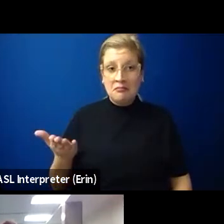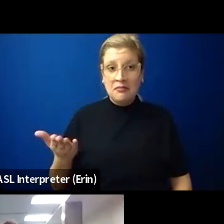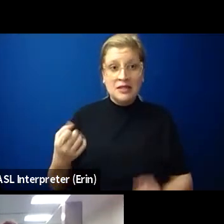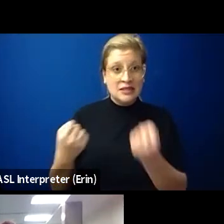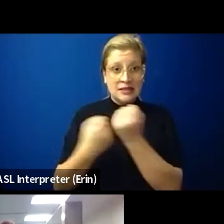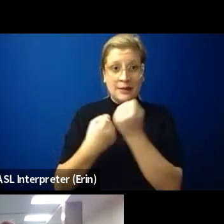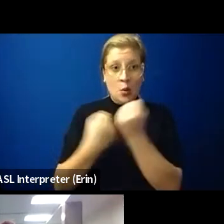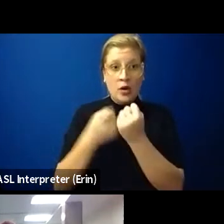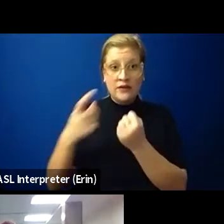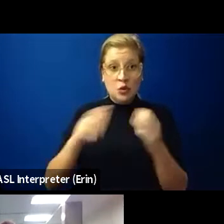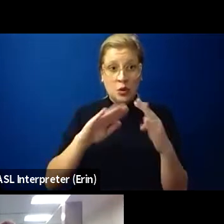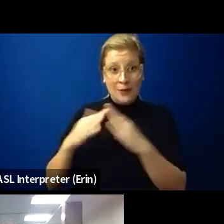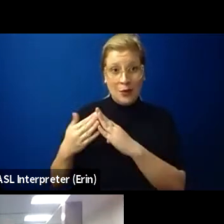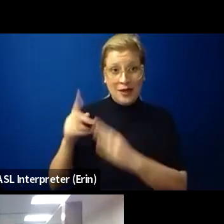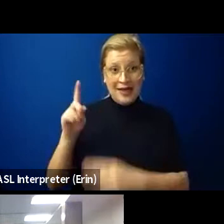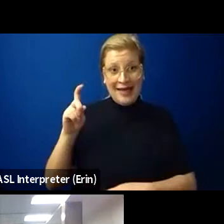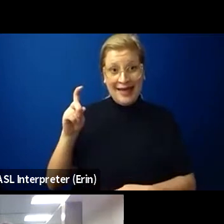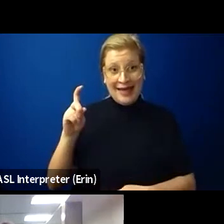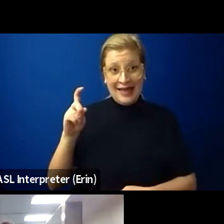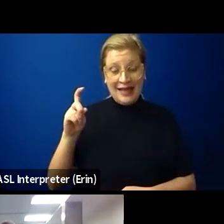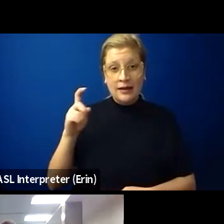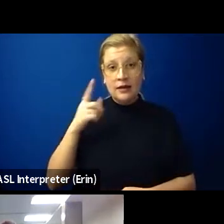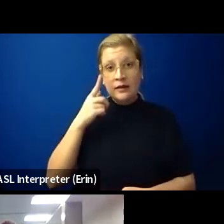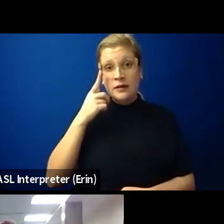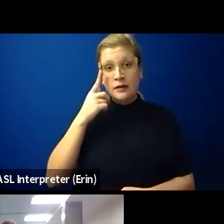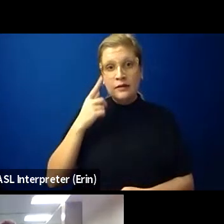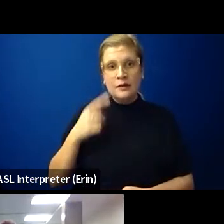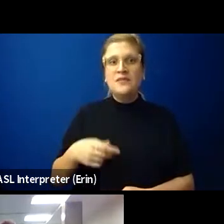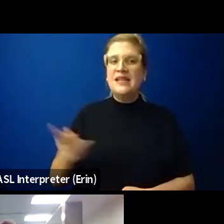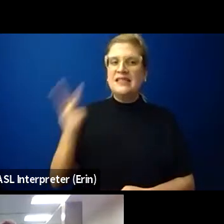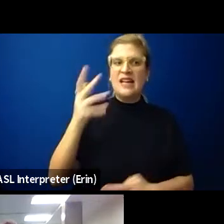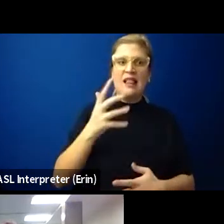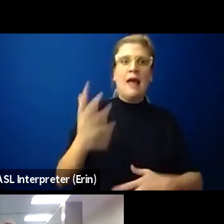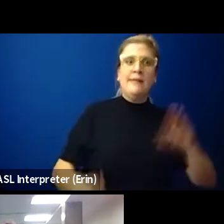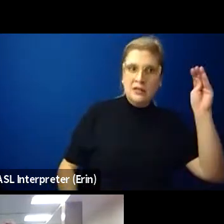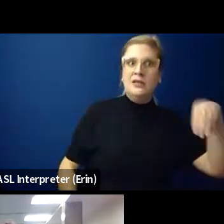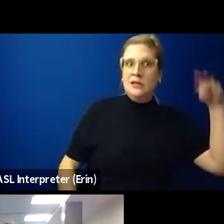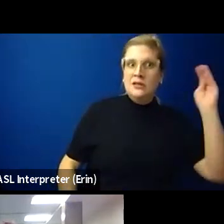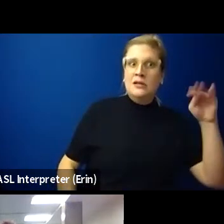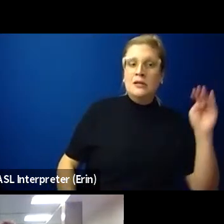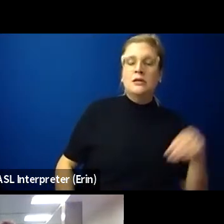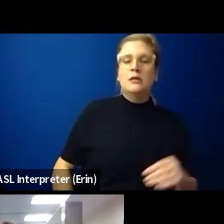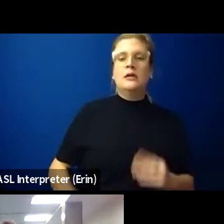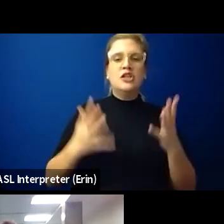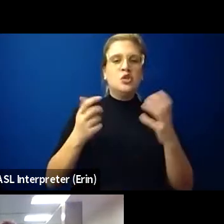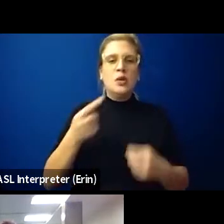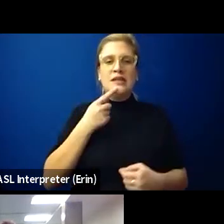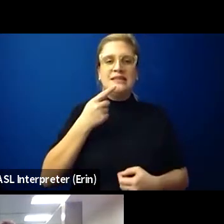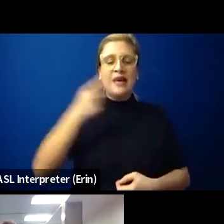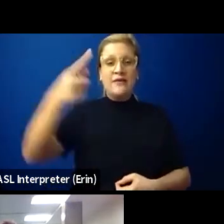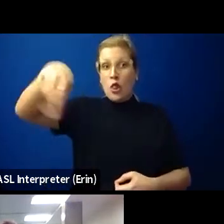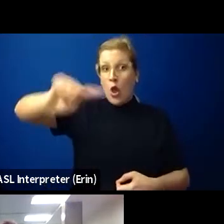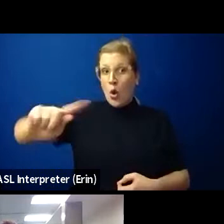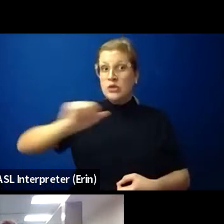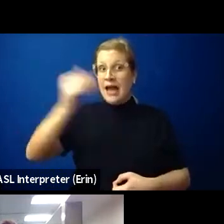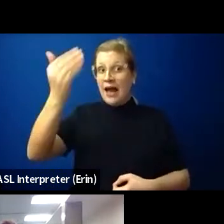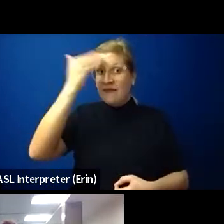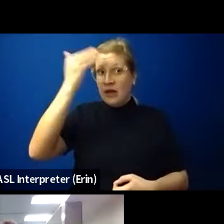supportive of community, so I mean, I'm just going to put it out there so that those who are not familiar